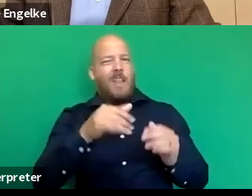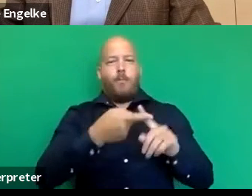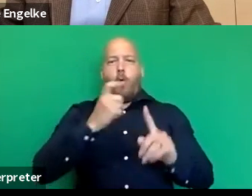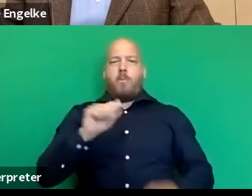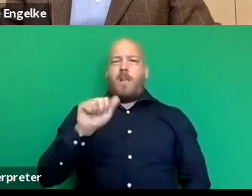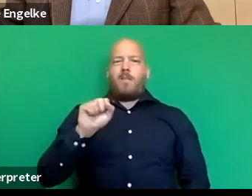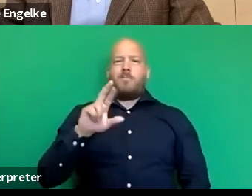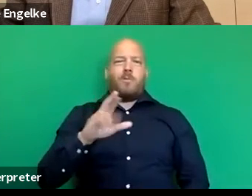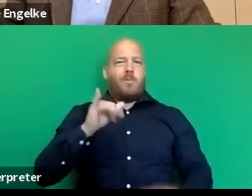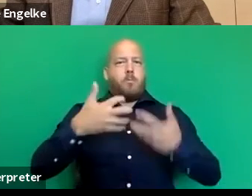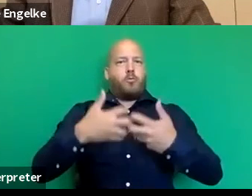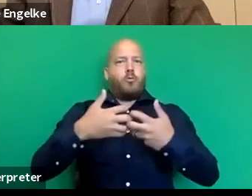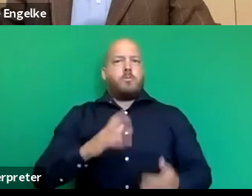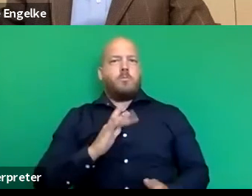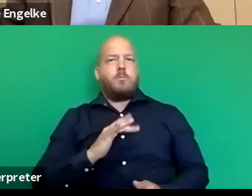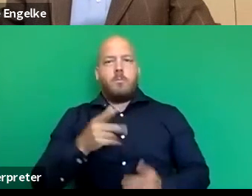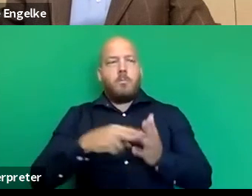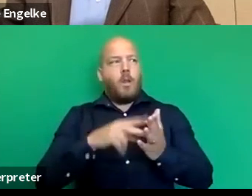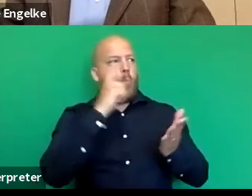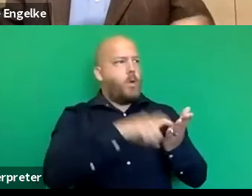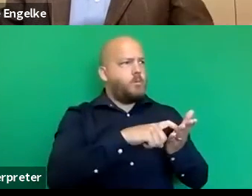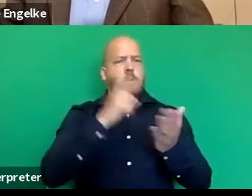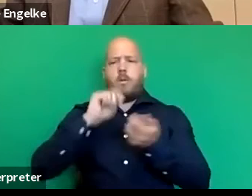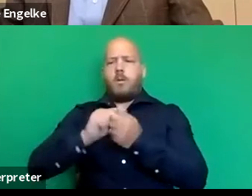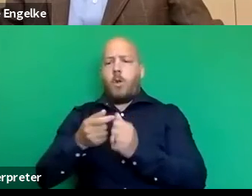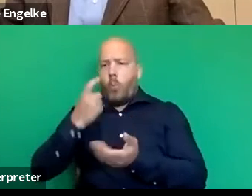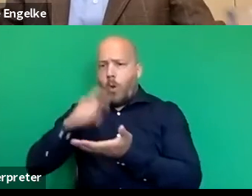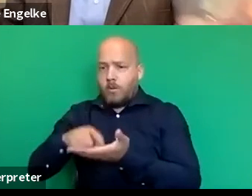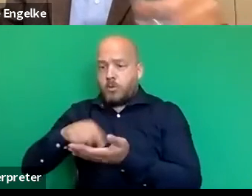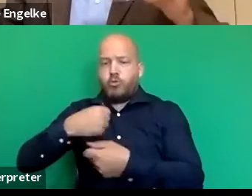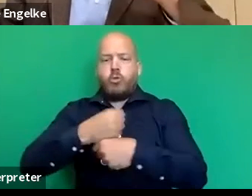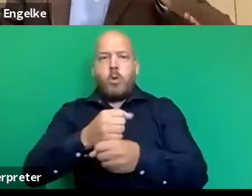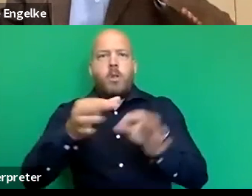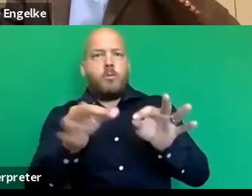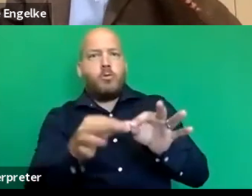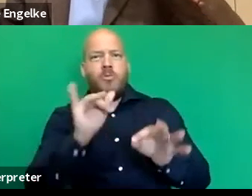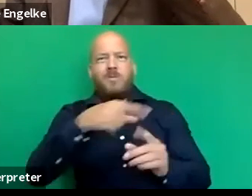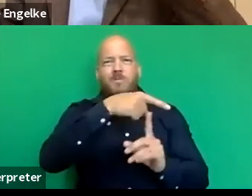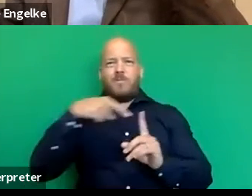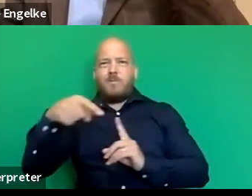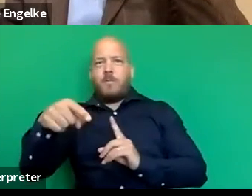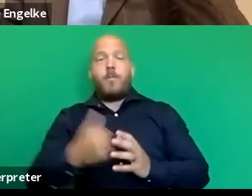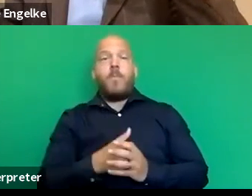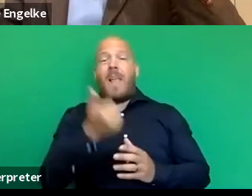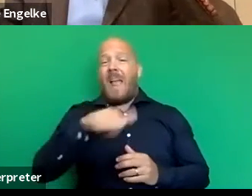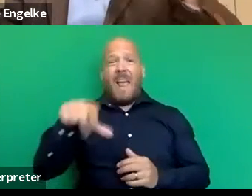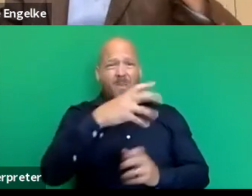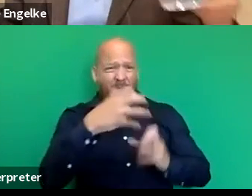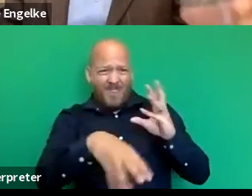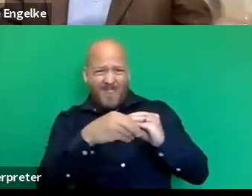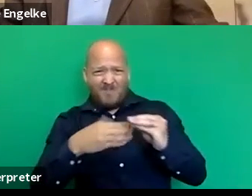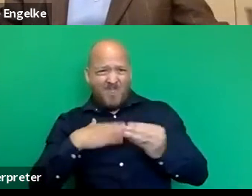Okay, thank you, Cree. Is there anybody else that wants to contribute to that, or is it the same throughout for all IP-CTS